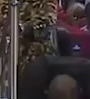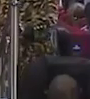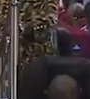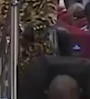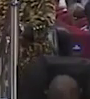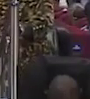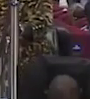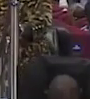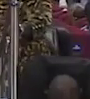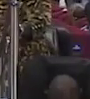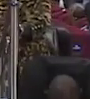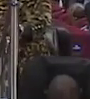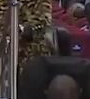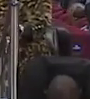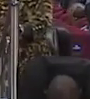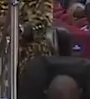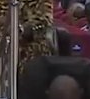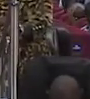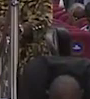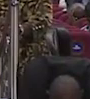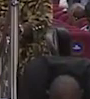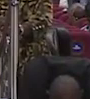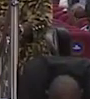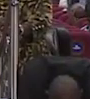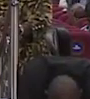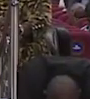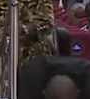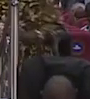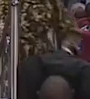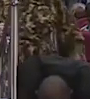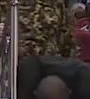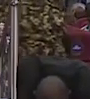Let us begin to bring our prayers to a close.